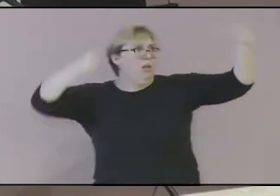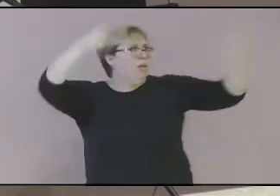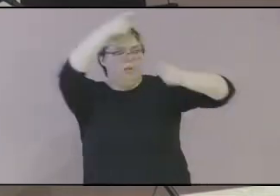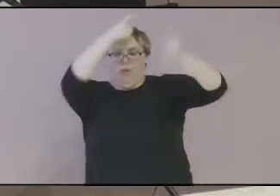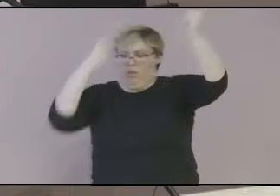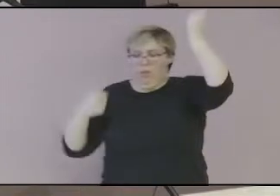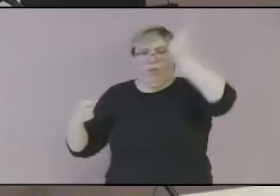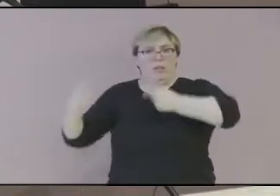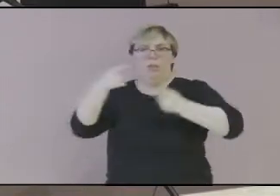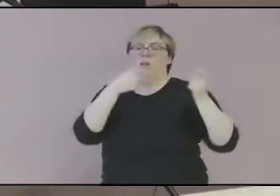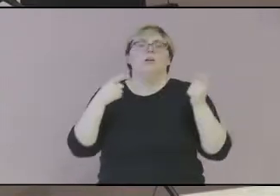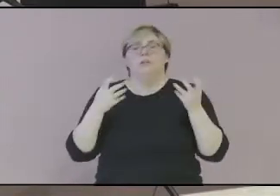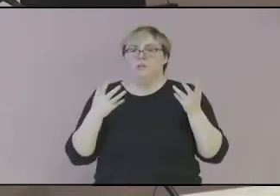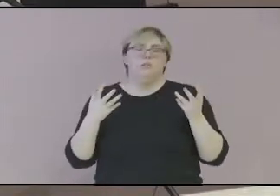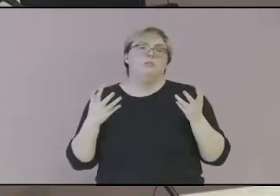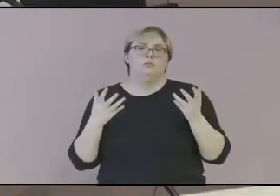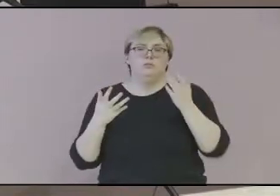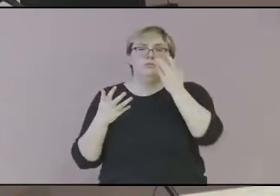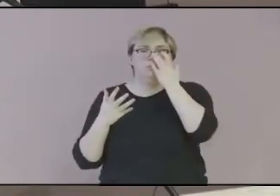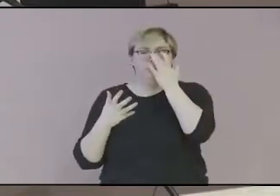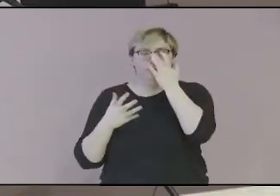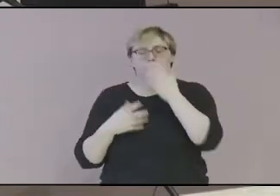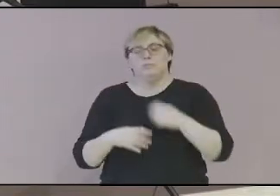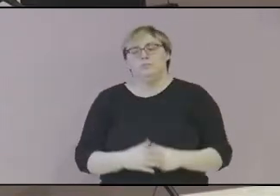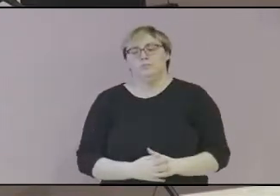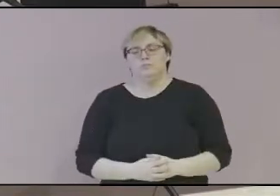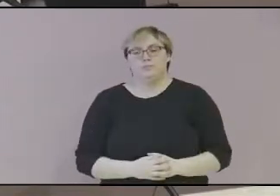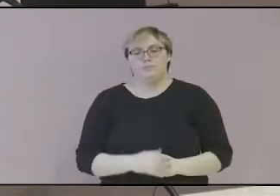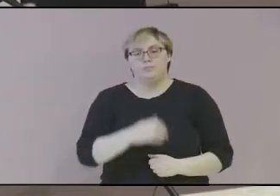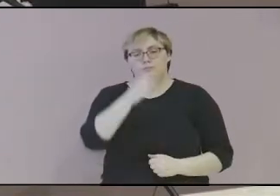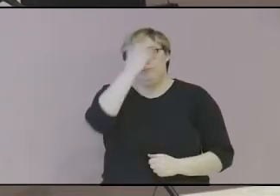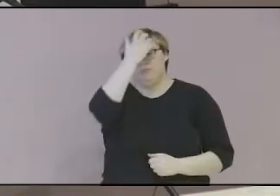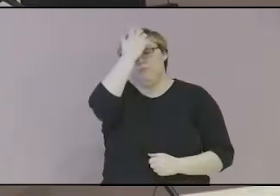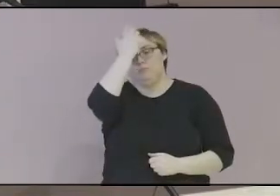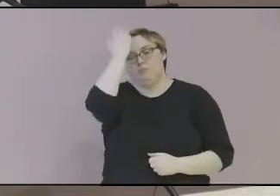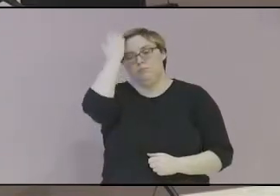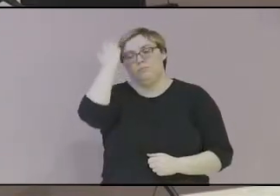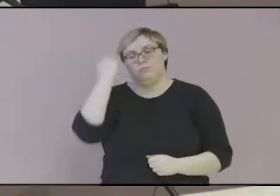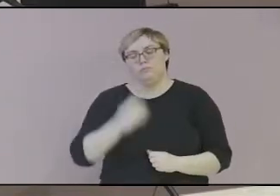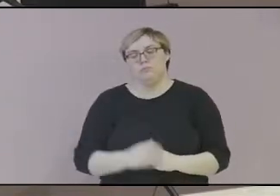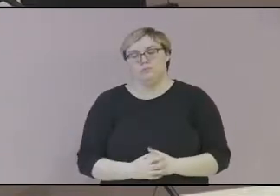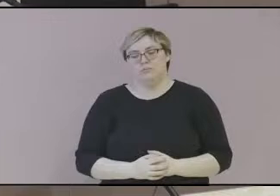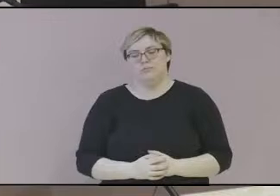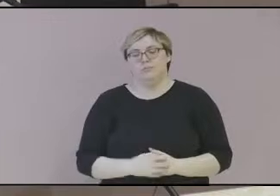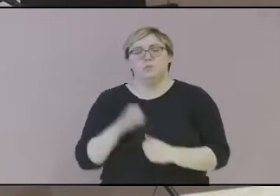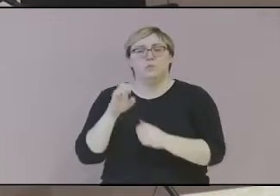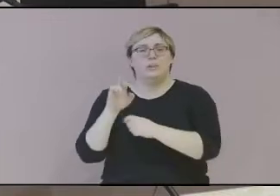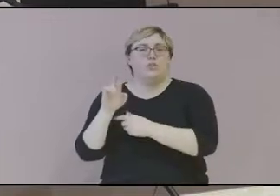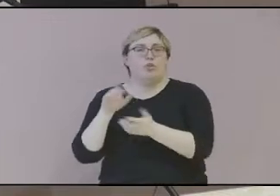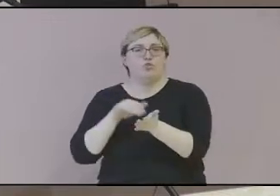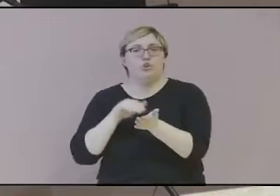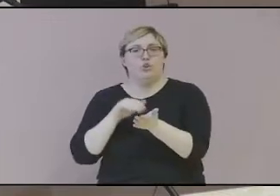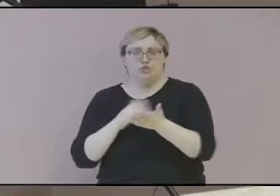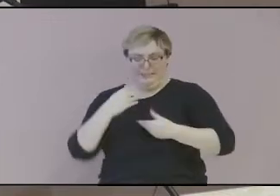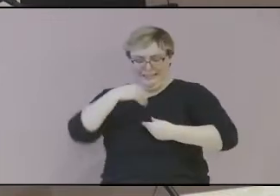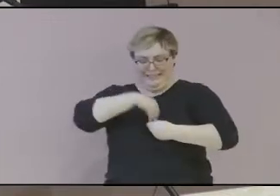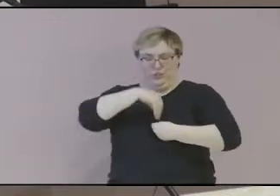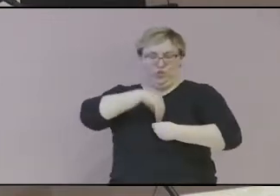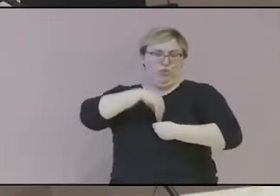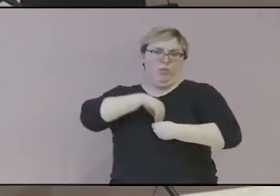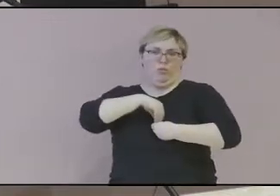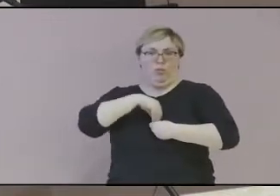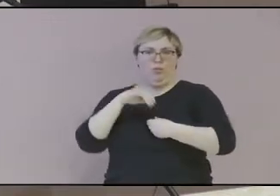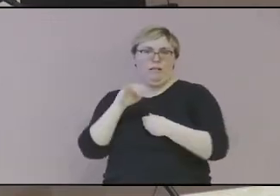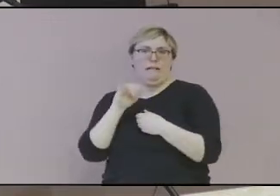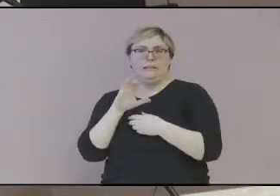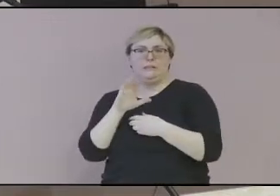for labor, cost, or legal reasons. ER doctors and intensivists were calling over and over, this is a quote from the doctor,